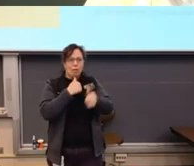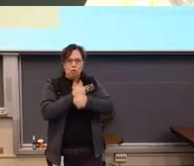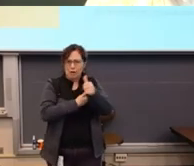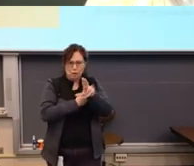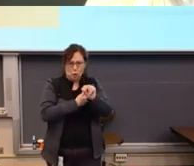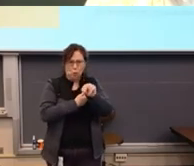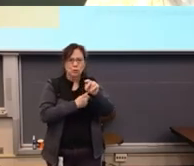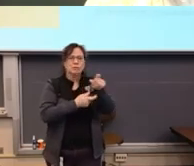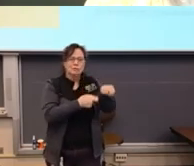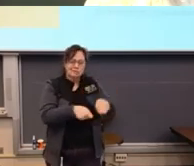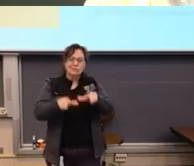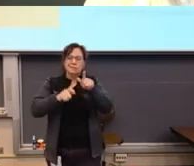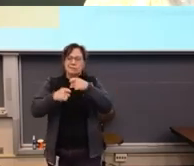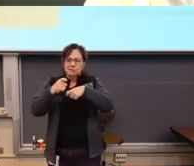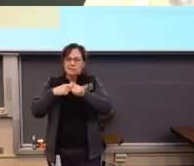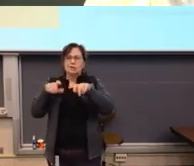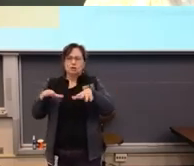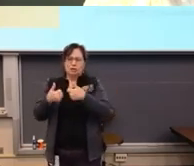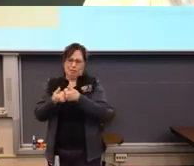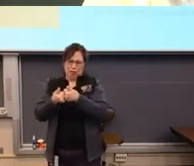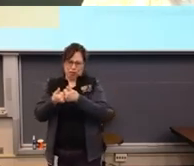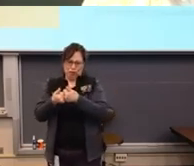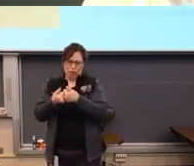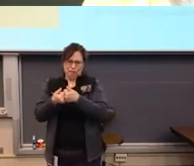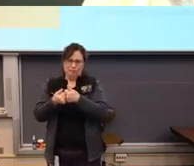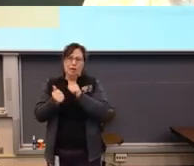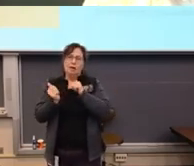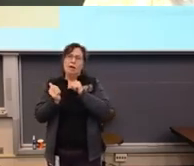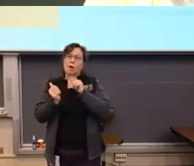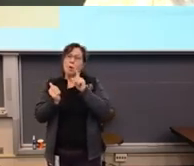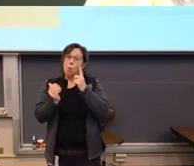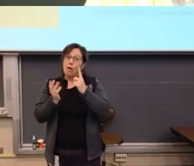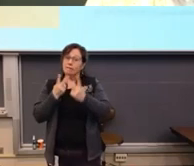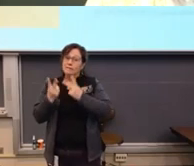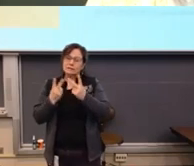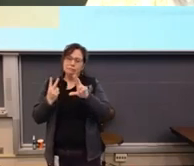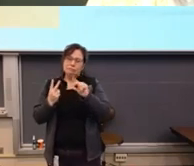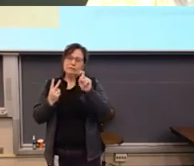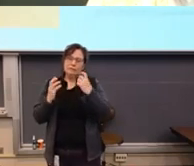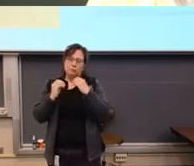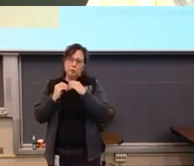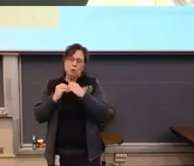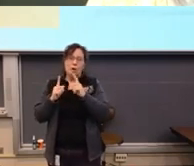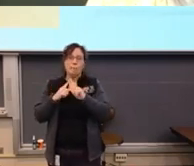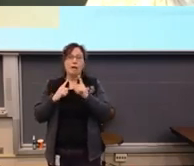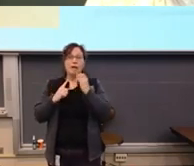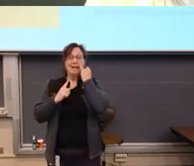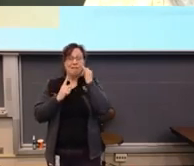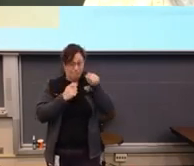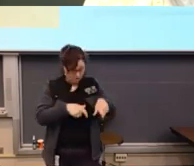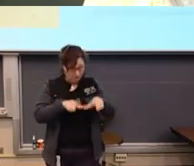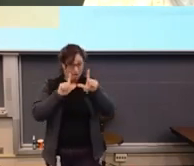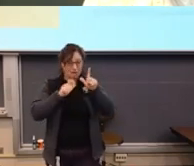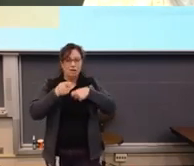And that takes a few visits, but it can be very rewarding.